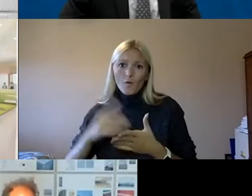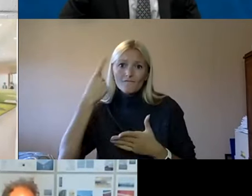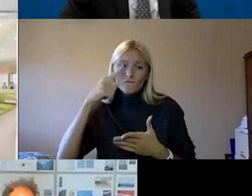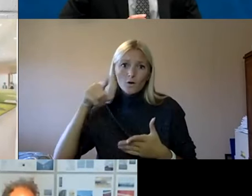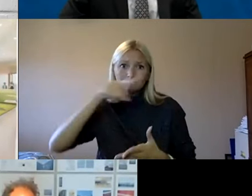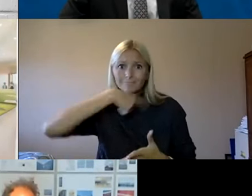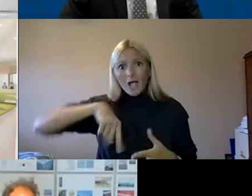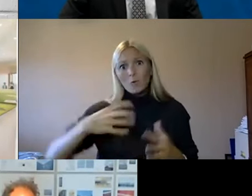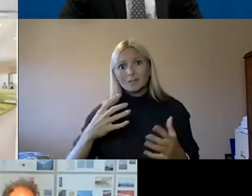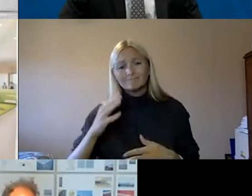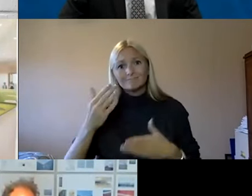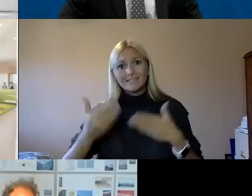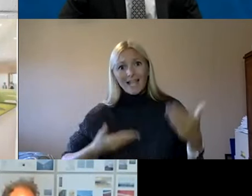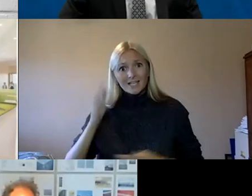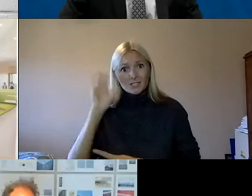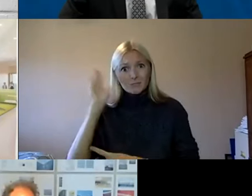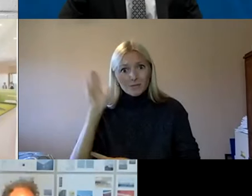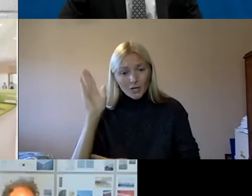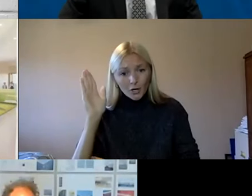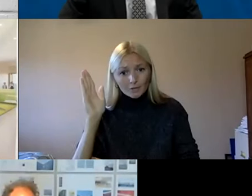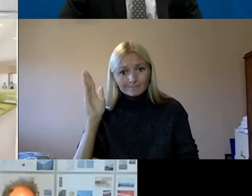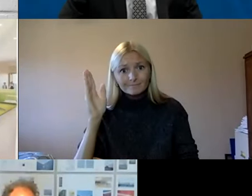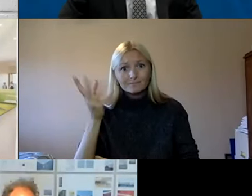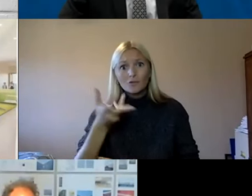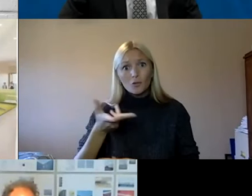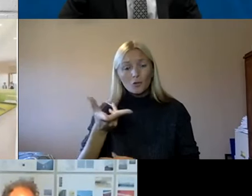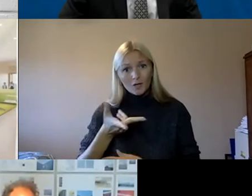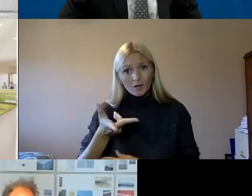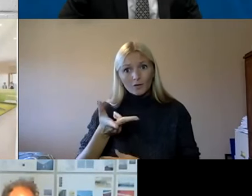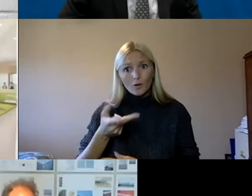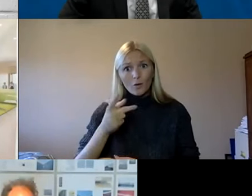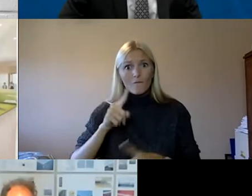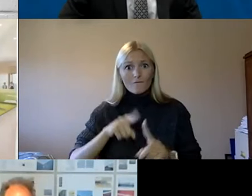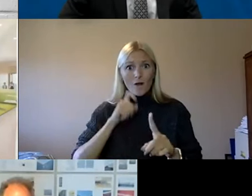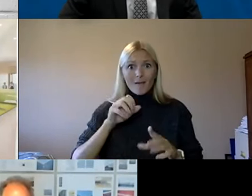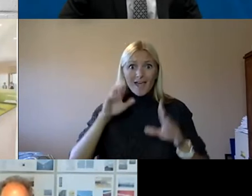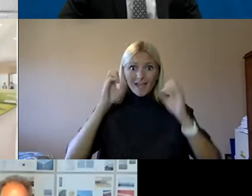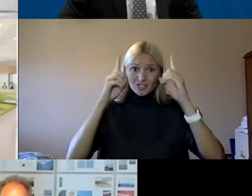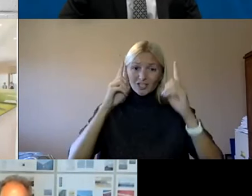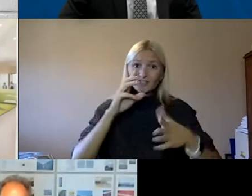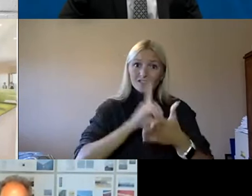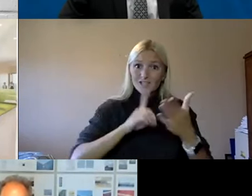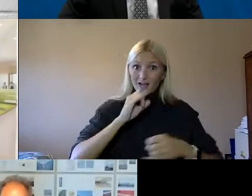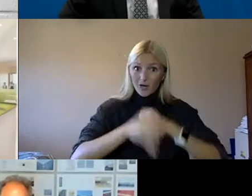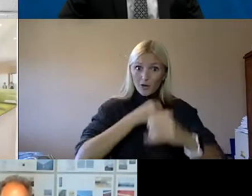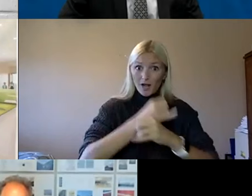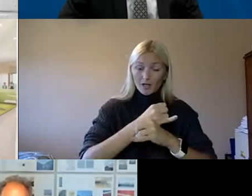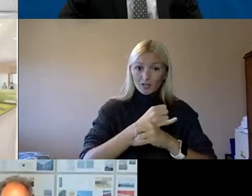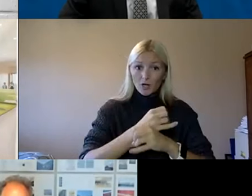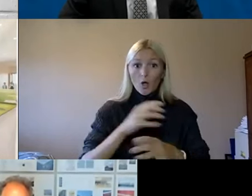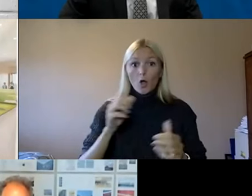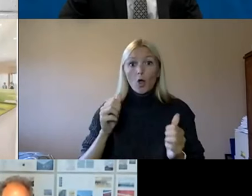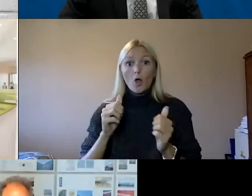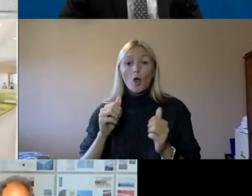our speakers, Prakash Nair, Ronnie Zimmer Dottori from Education Design International, and Dominique Coulon